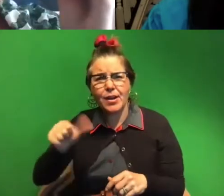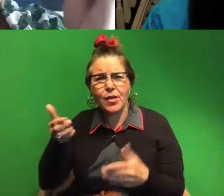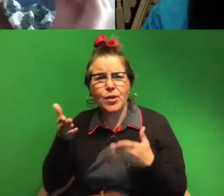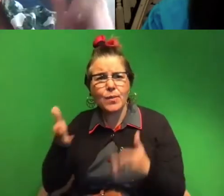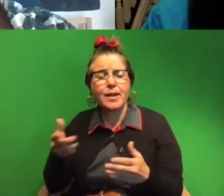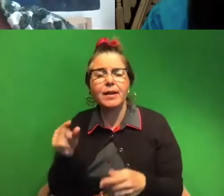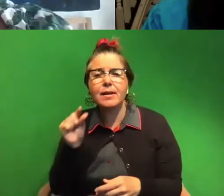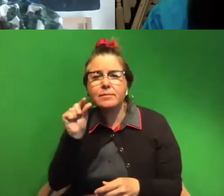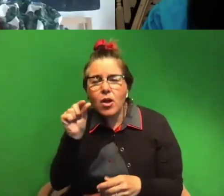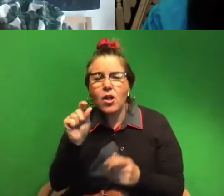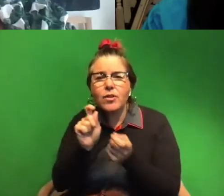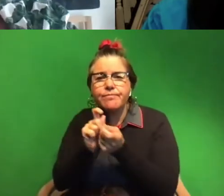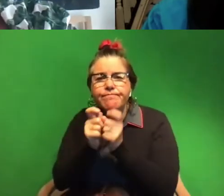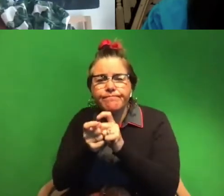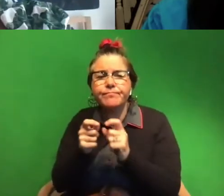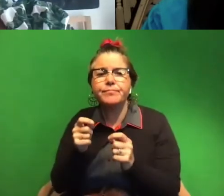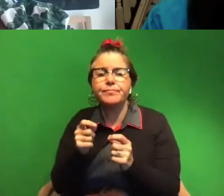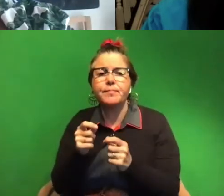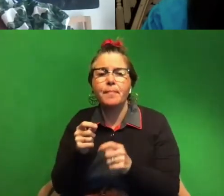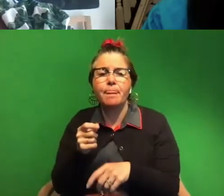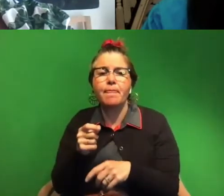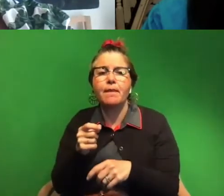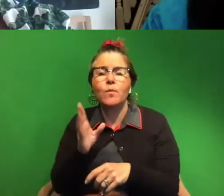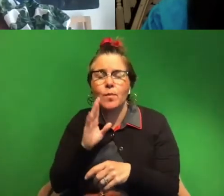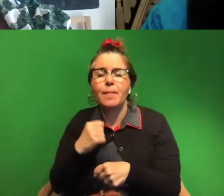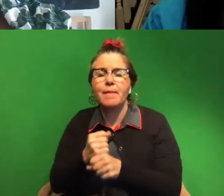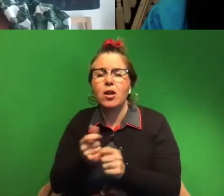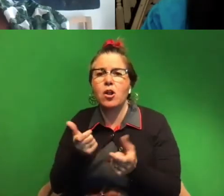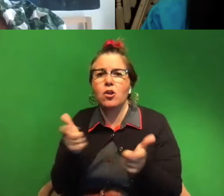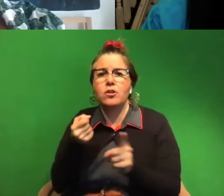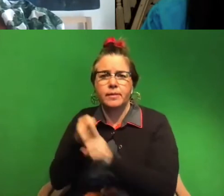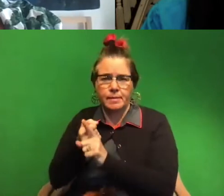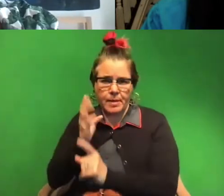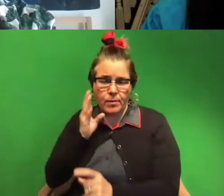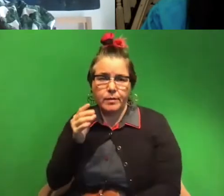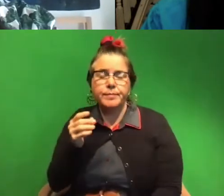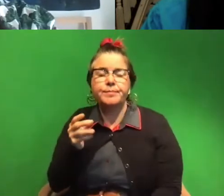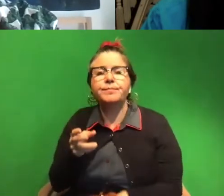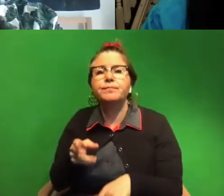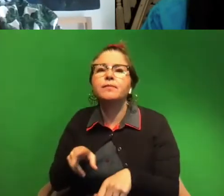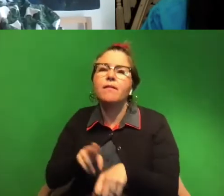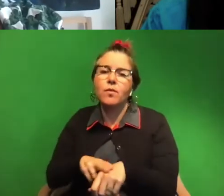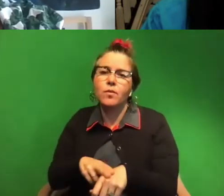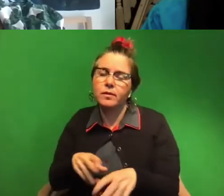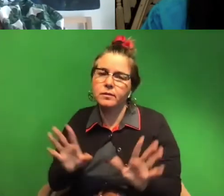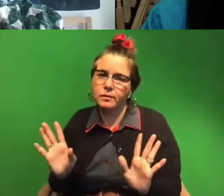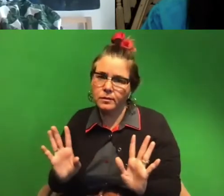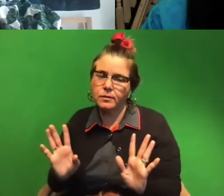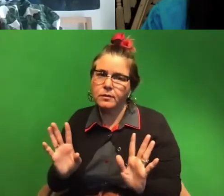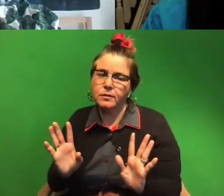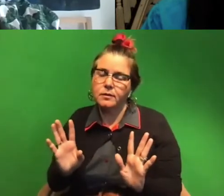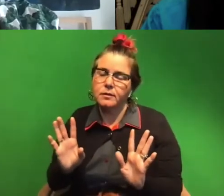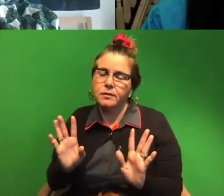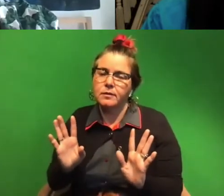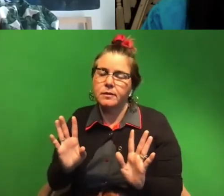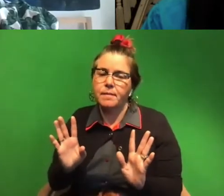these small changes, it makes a large impact. Now, of course, this is not taking away from the fact that a large